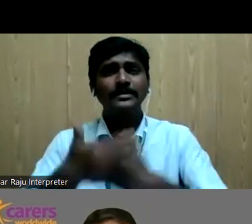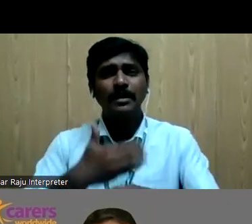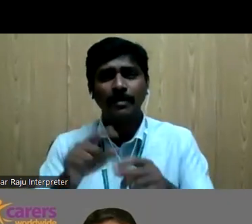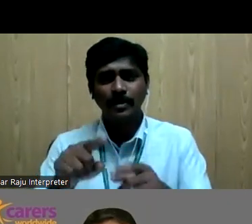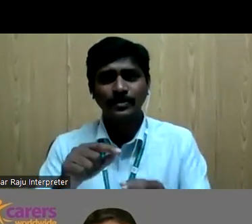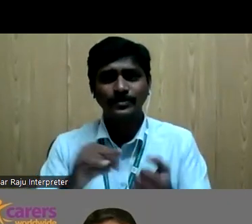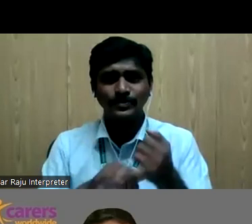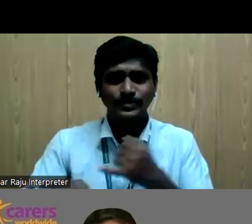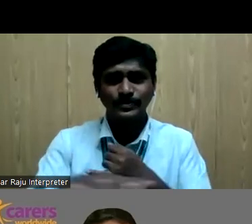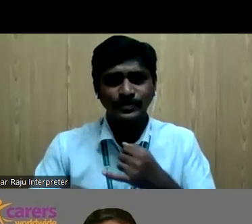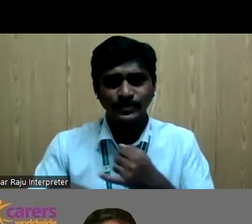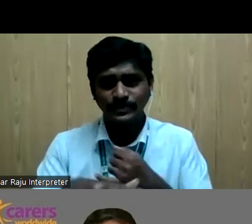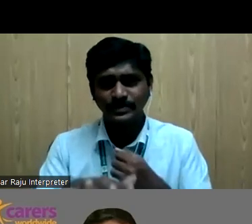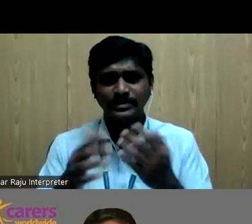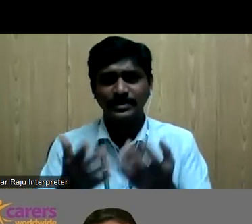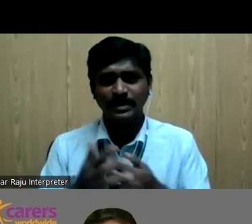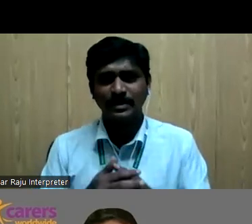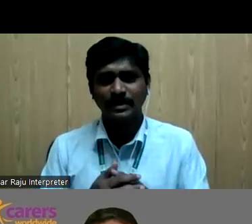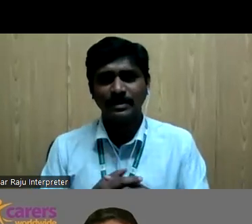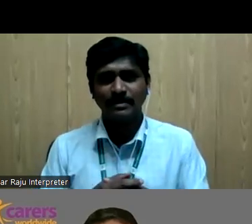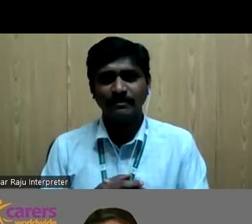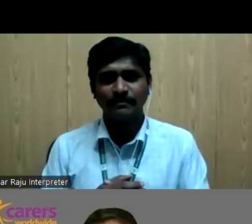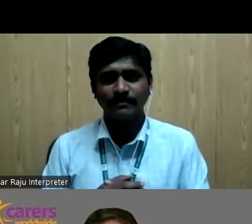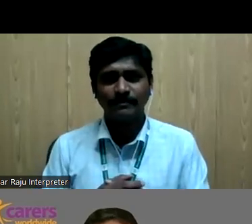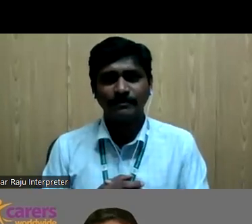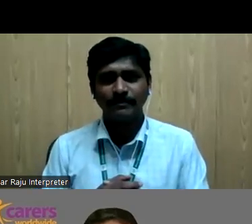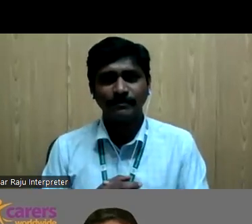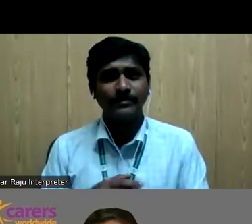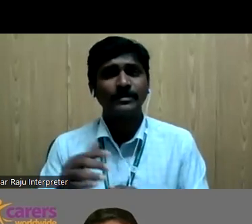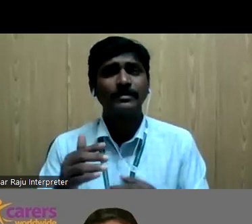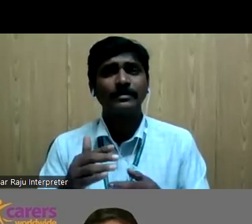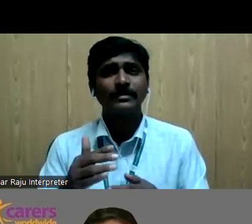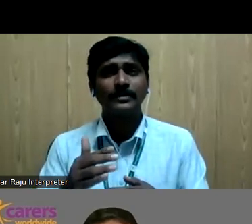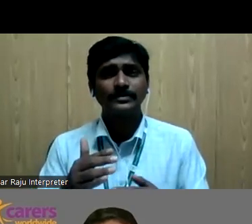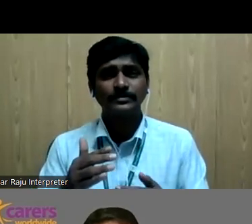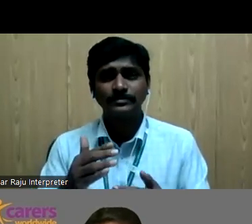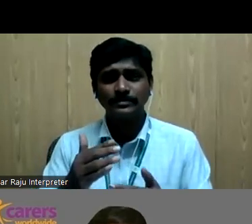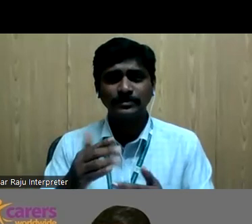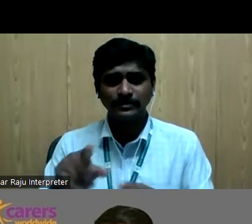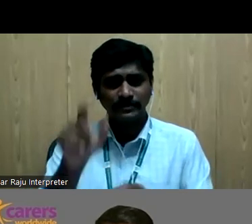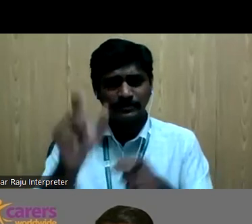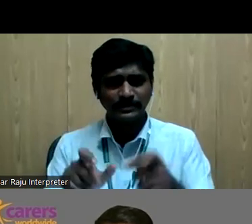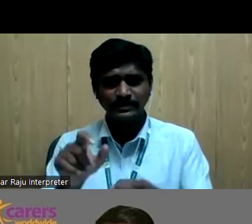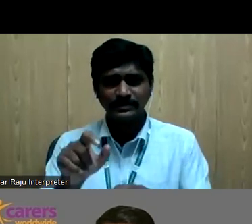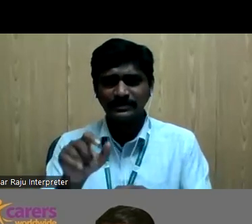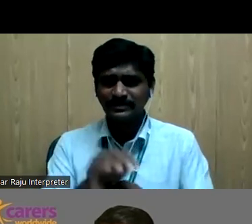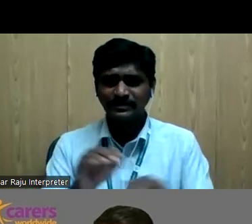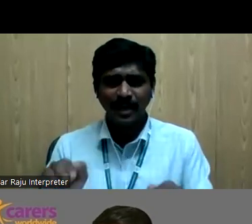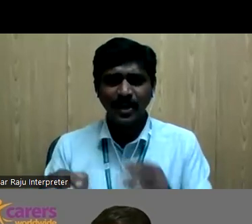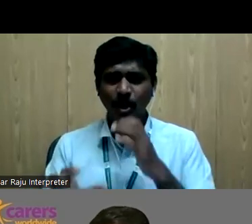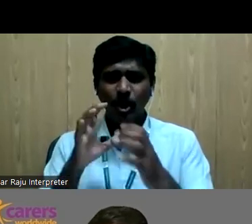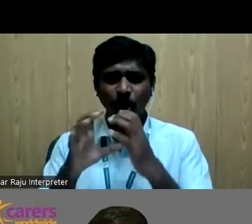Because the parents also sometimes think because of this child is not able to. No, that is not the thing. We also make the parents